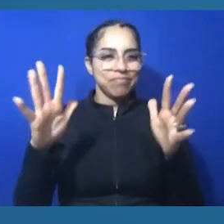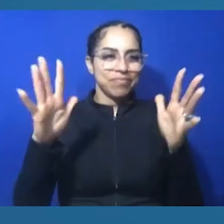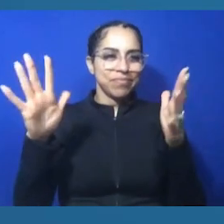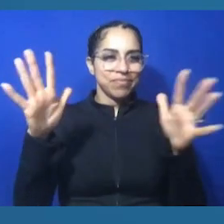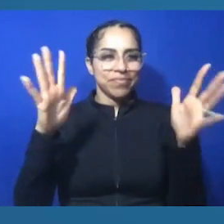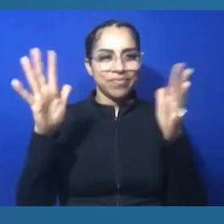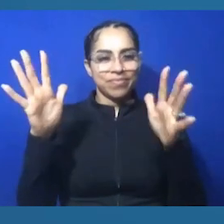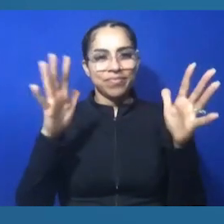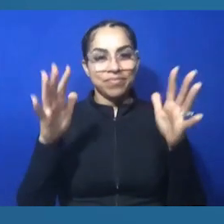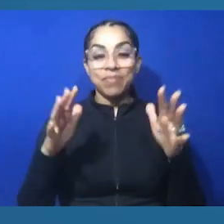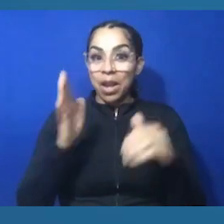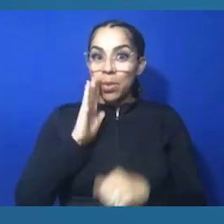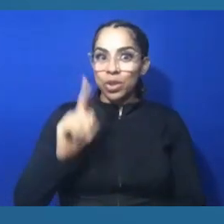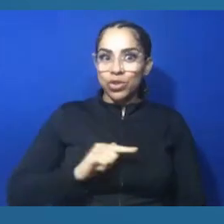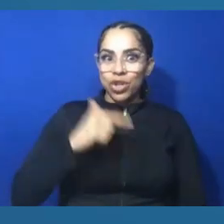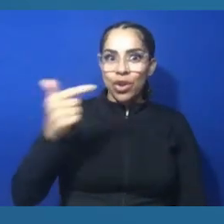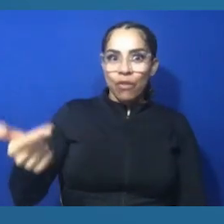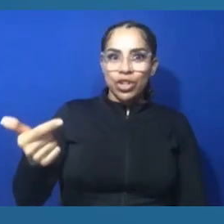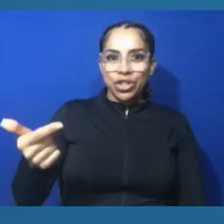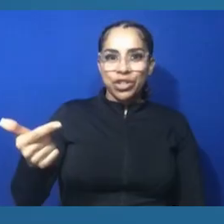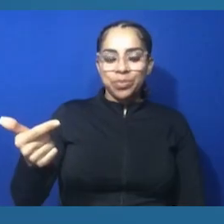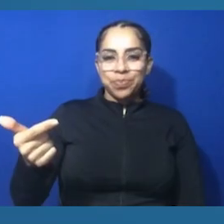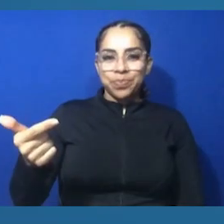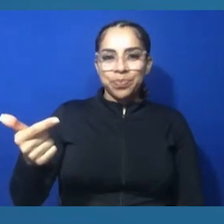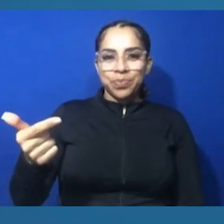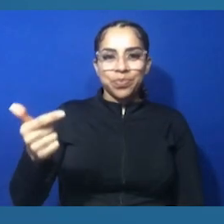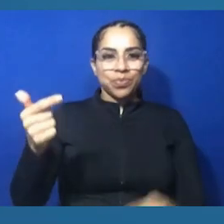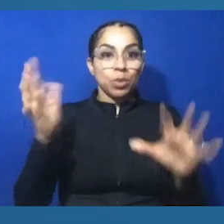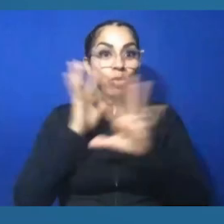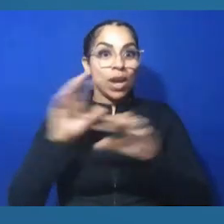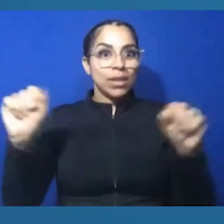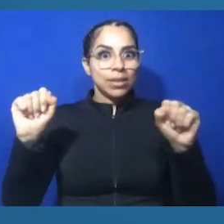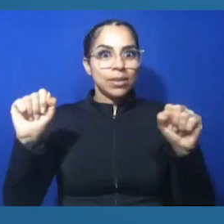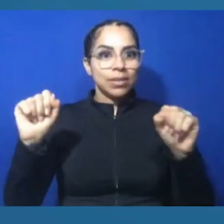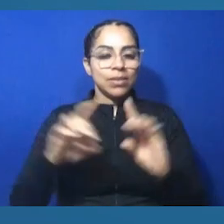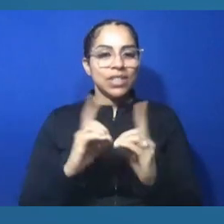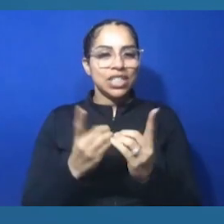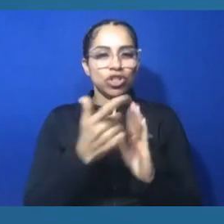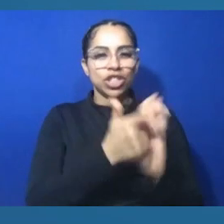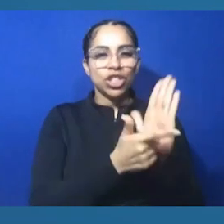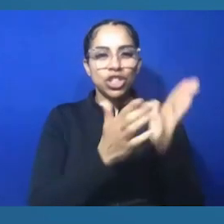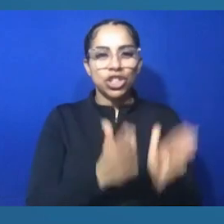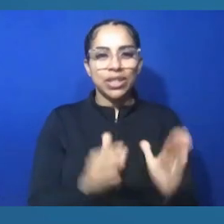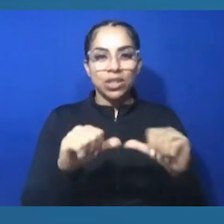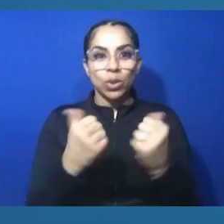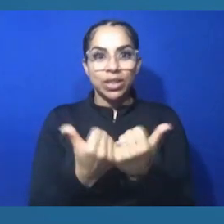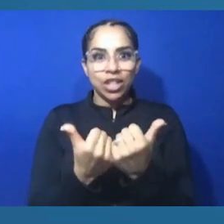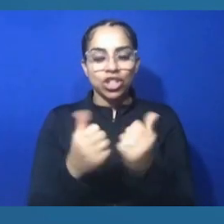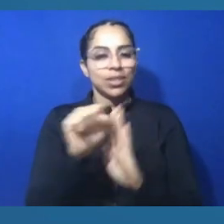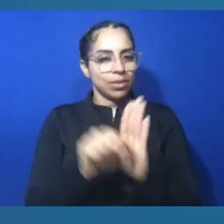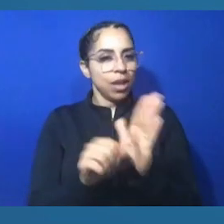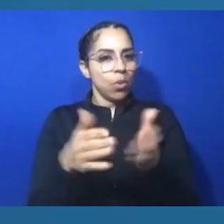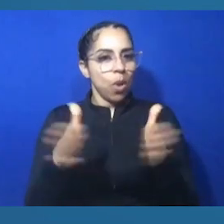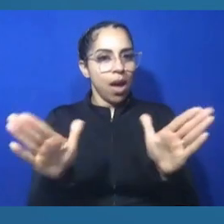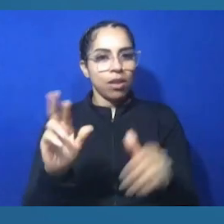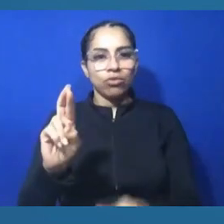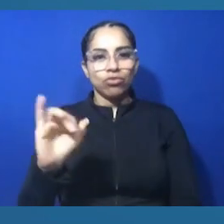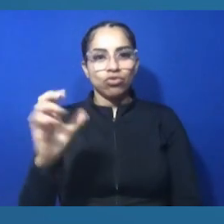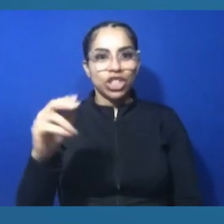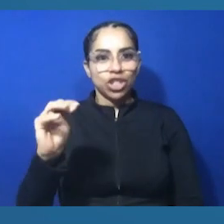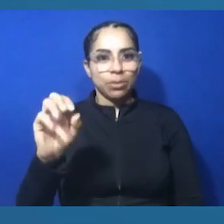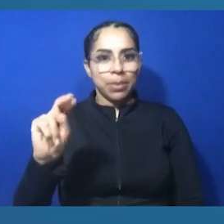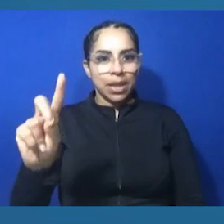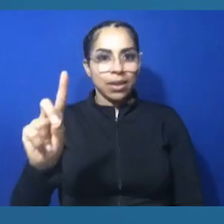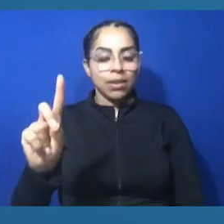Let me turn it over to our president of the District Attorneys Association statewide, Richmond County District Attorney